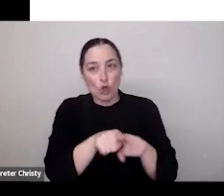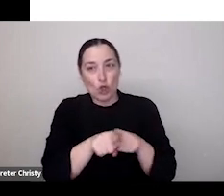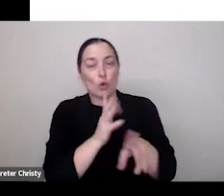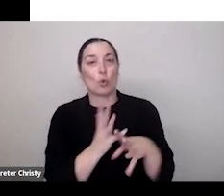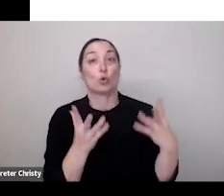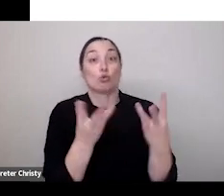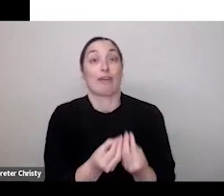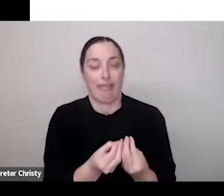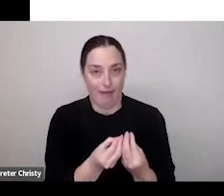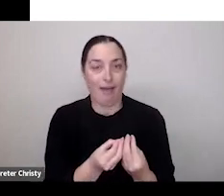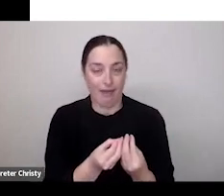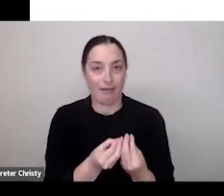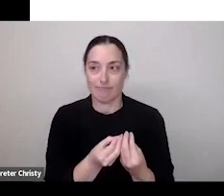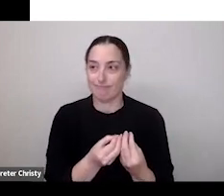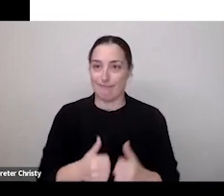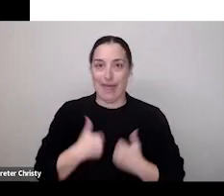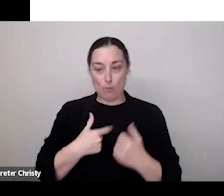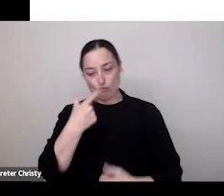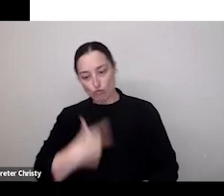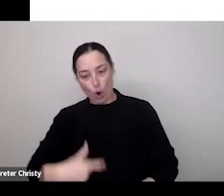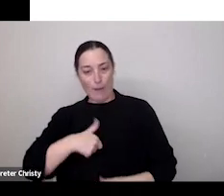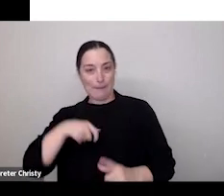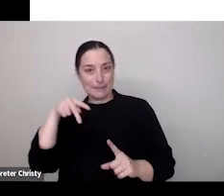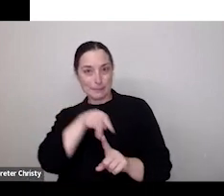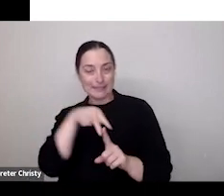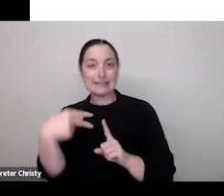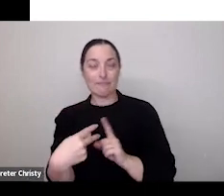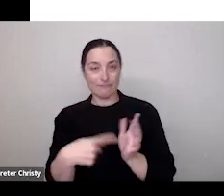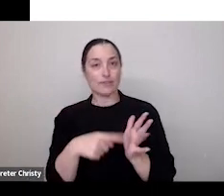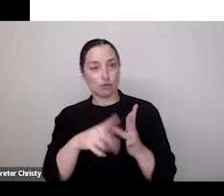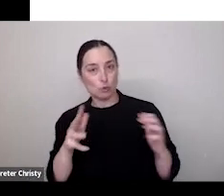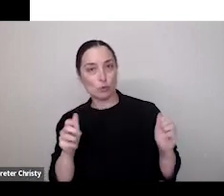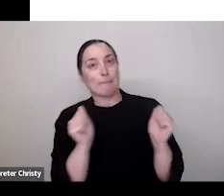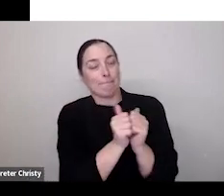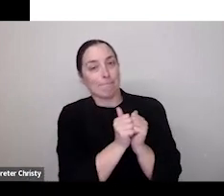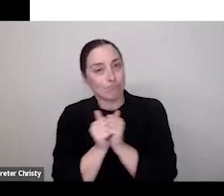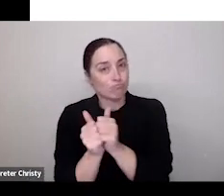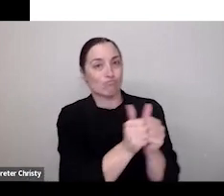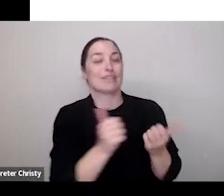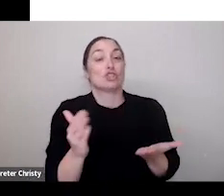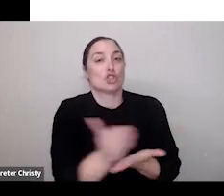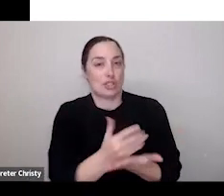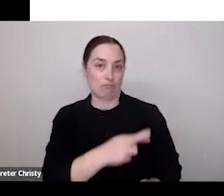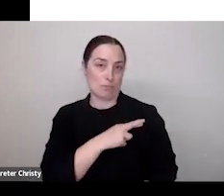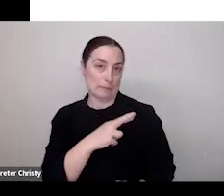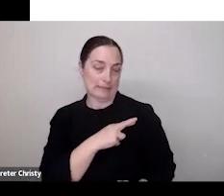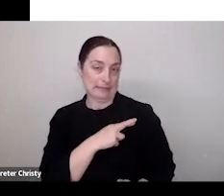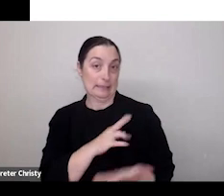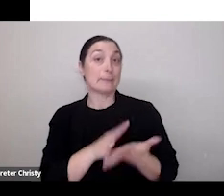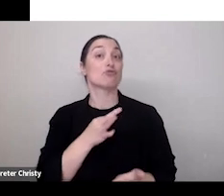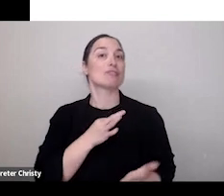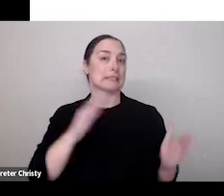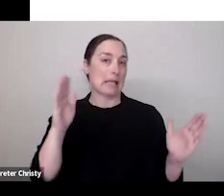help from each of our roles and each of our perspectives to come together, share responsibility, and reduce that risk. In